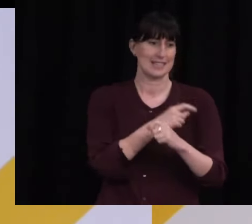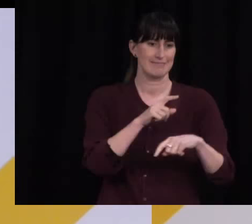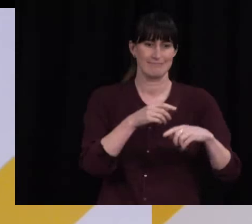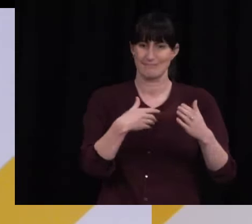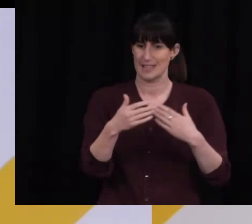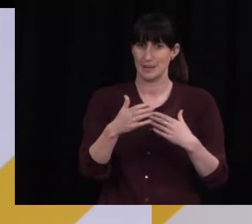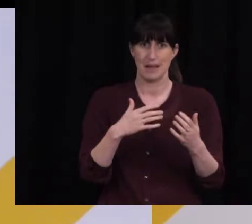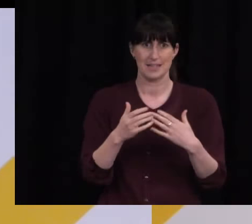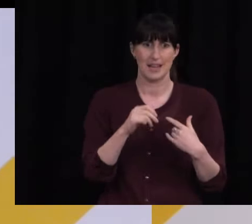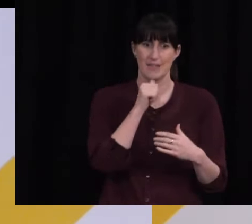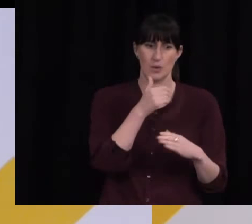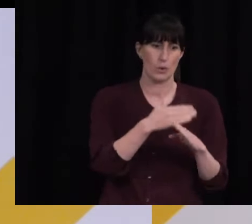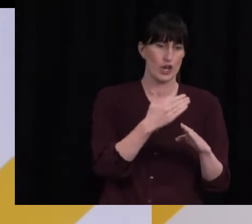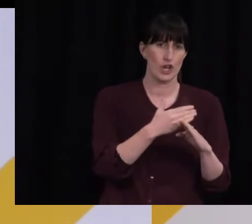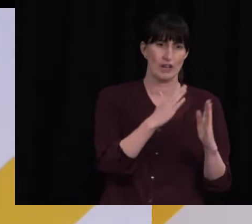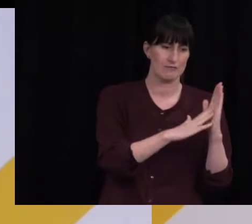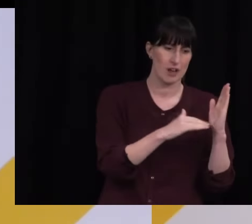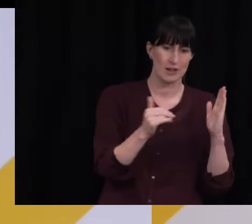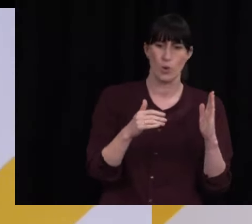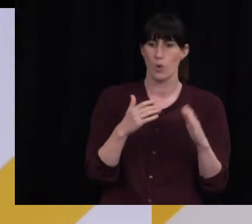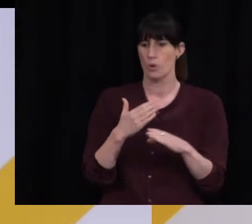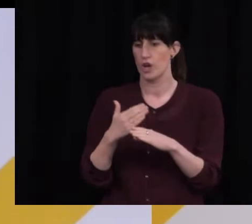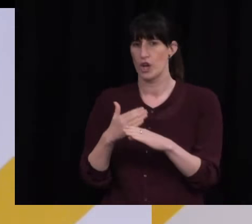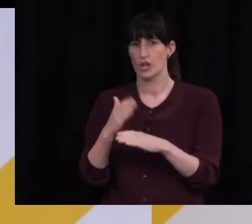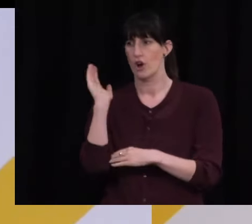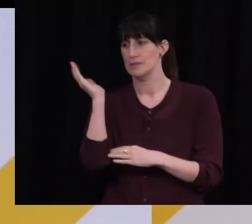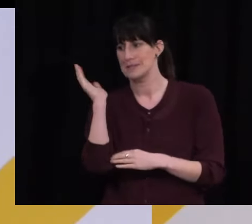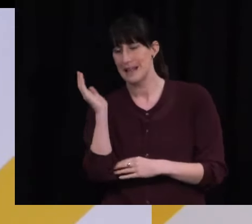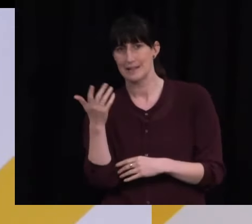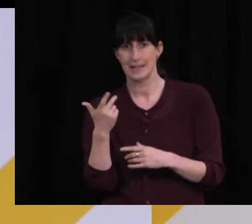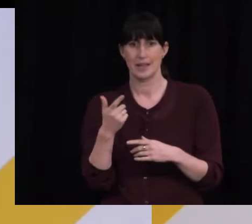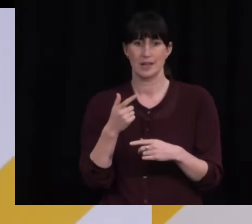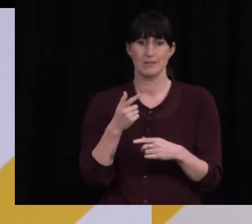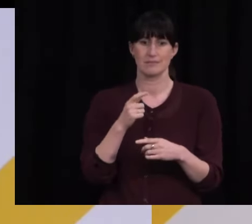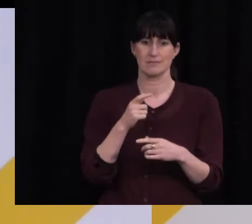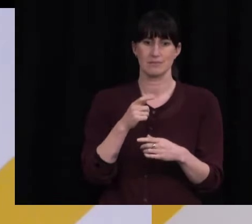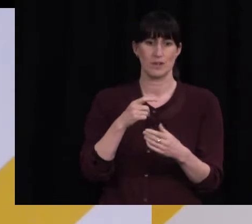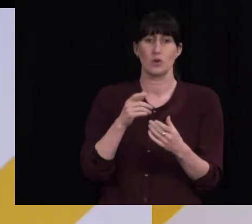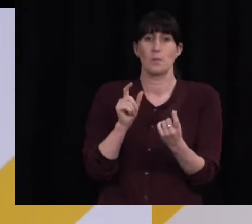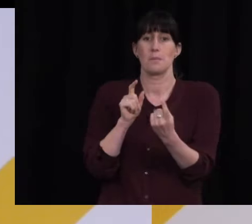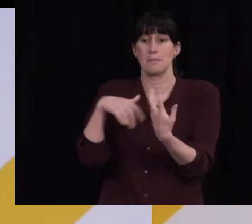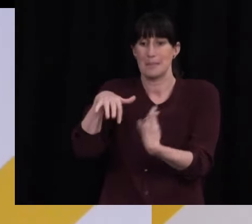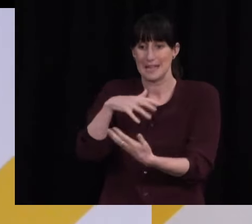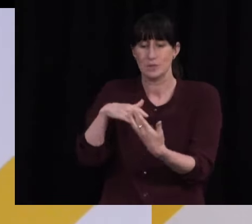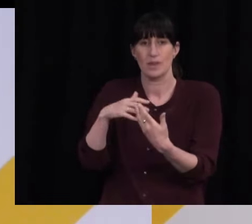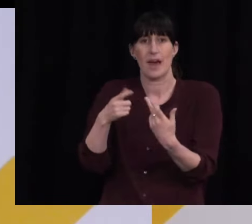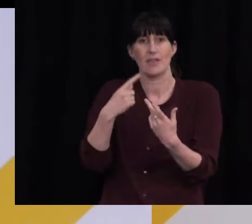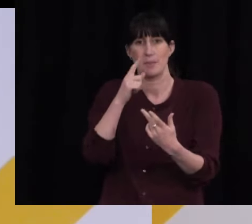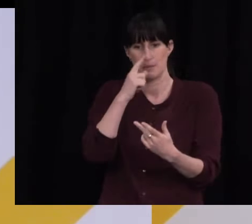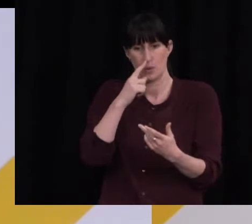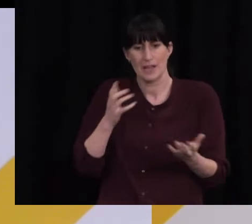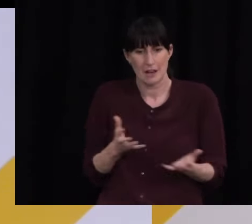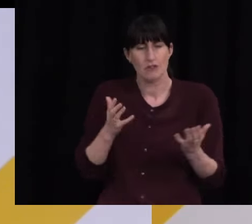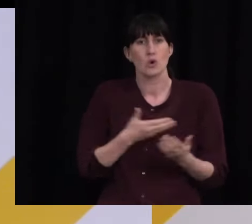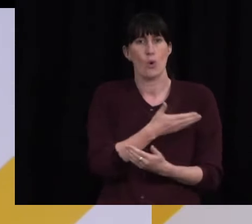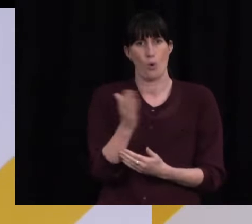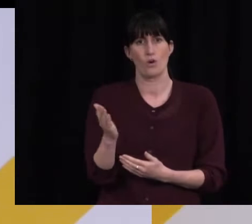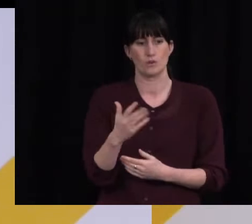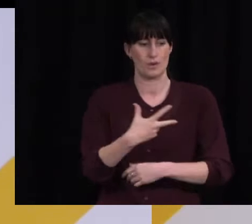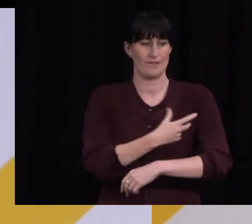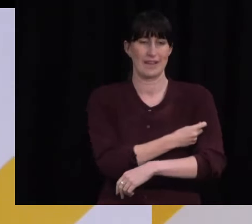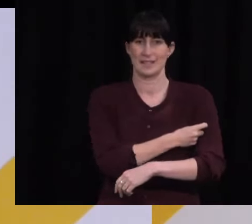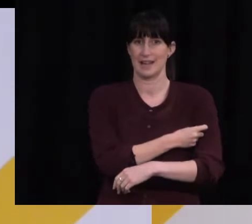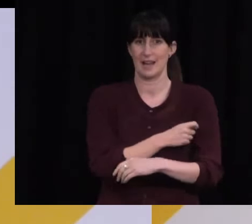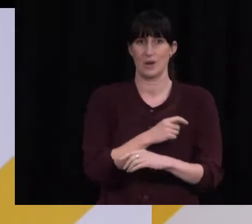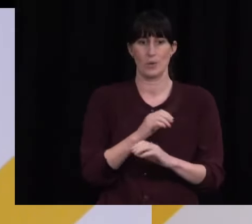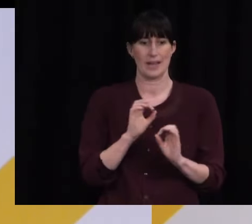not they're in a freight industry or a hospitality industry, where they have interactions with other people, to be vaccinated for their own safety. But we haven't gone down the track of